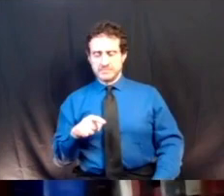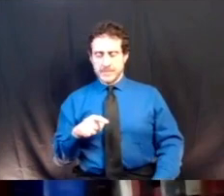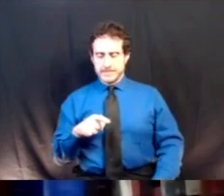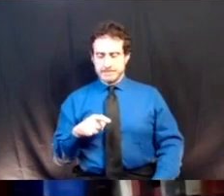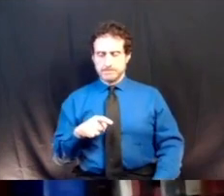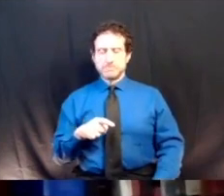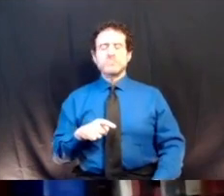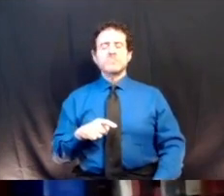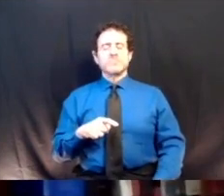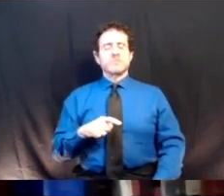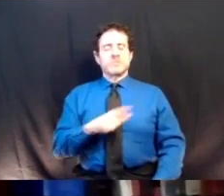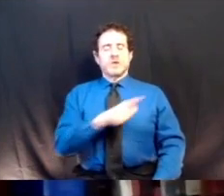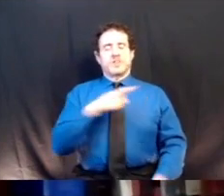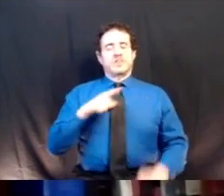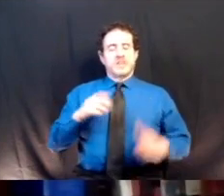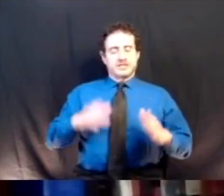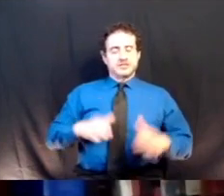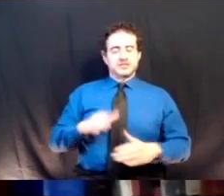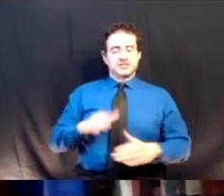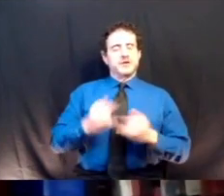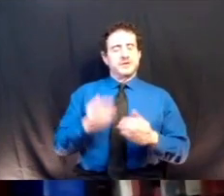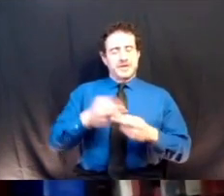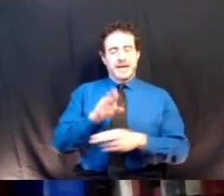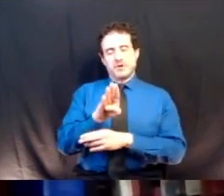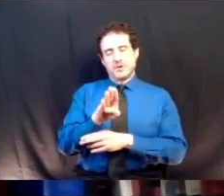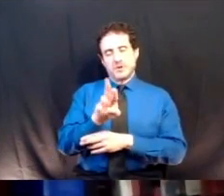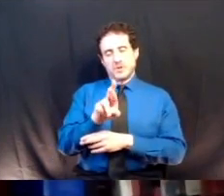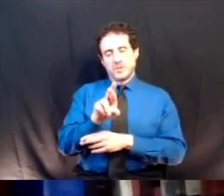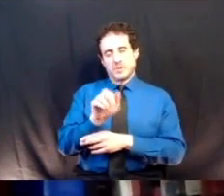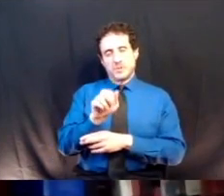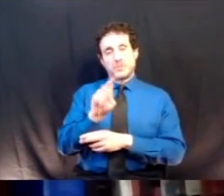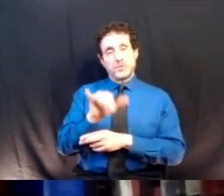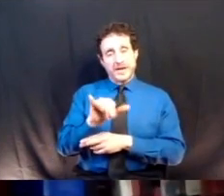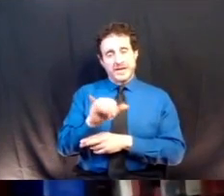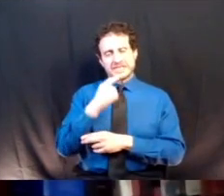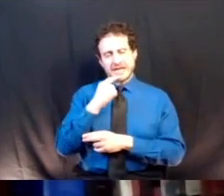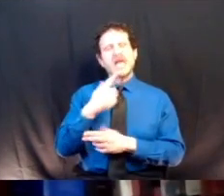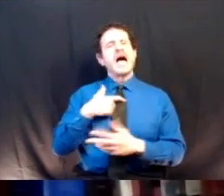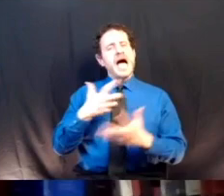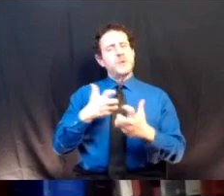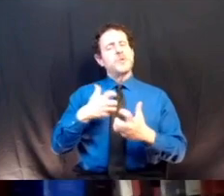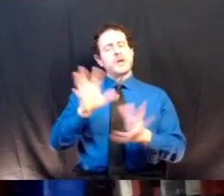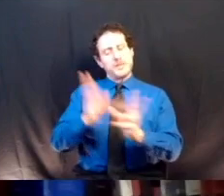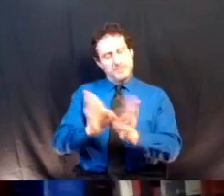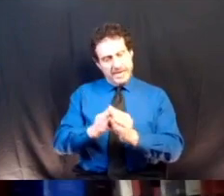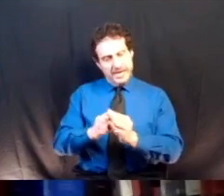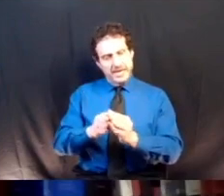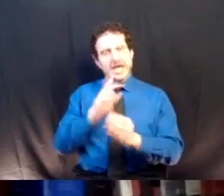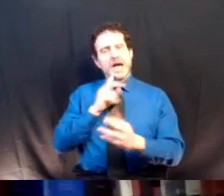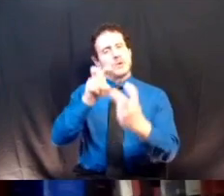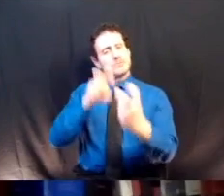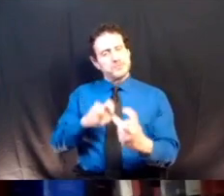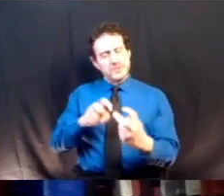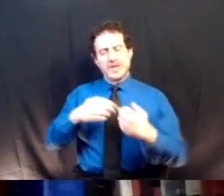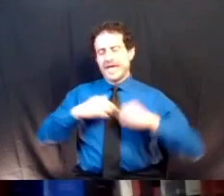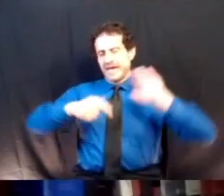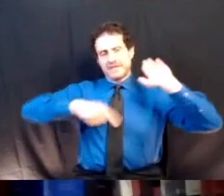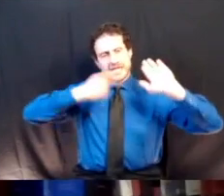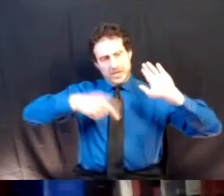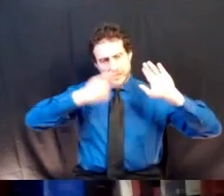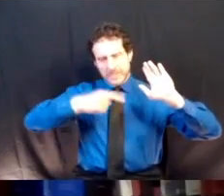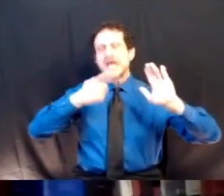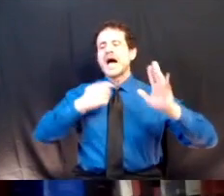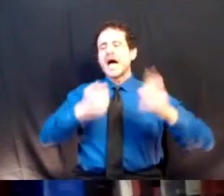for perhaps a meeting to sit down, wants to have hearings, wants to play a role in the Restore Illinois